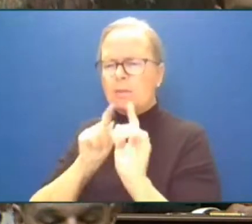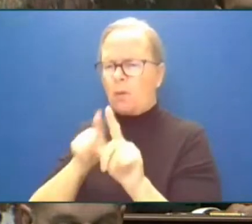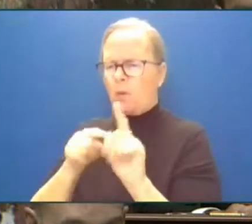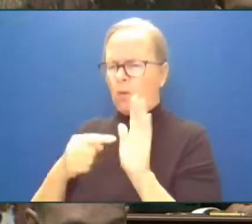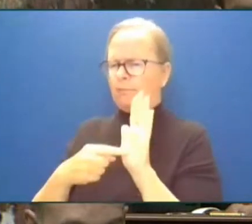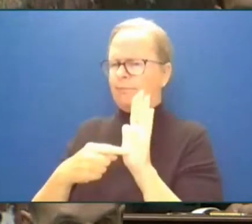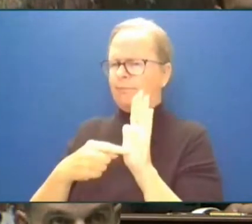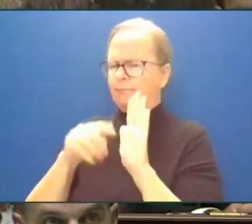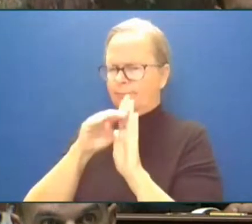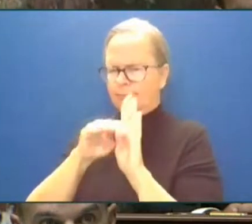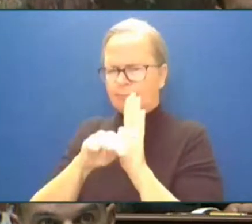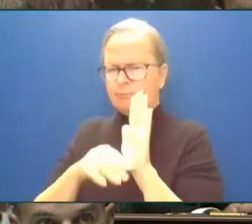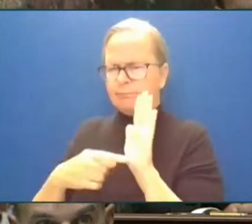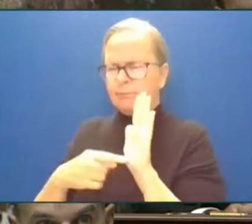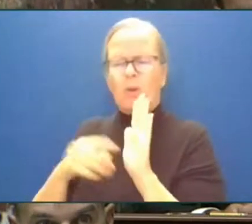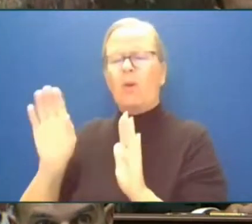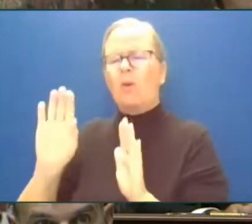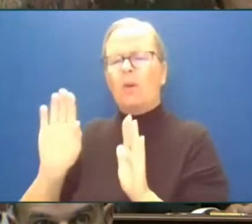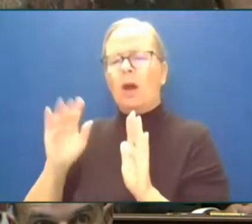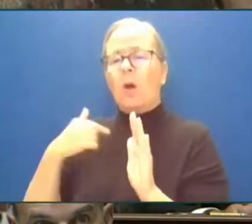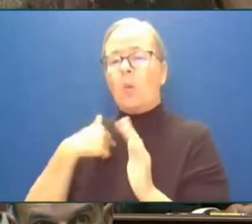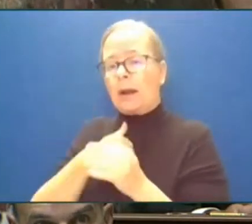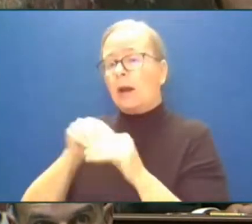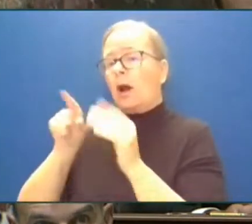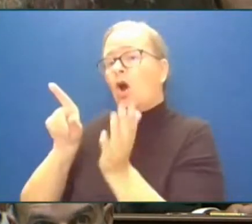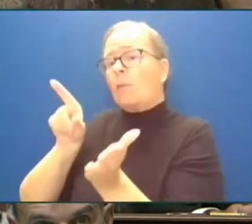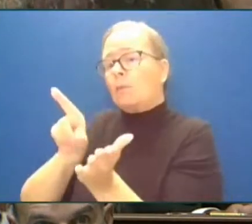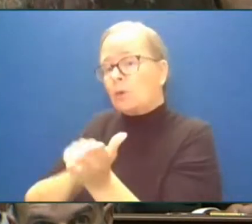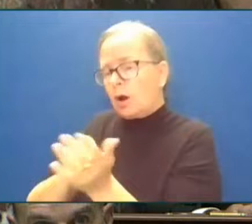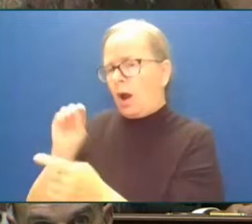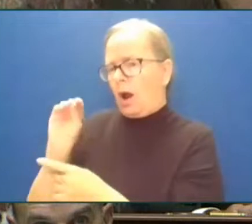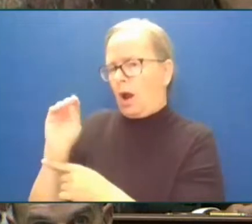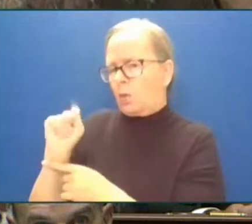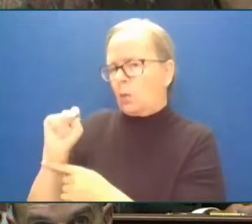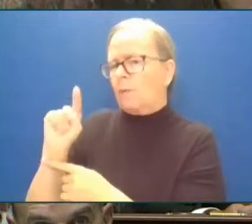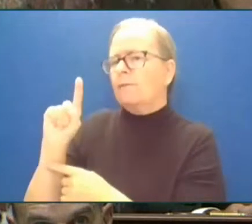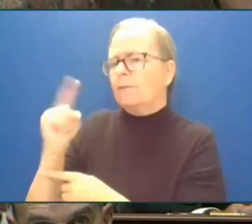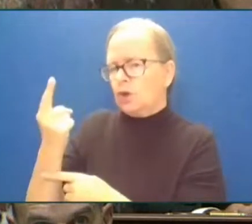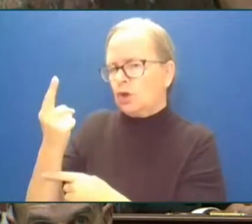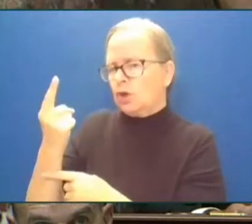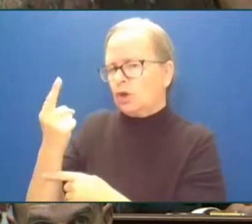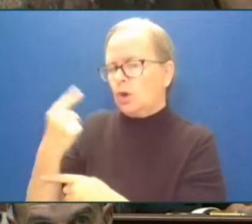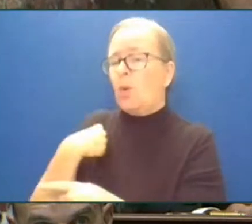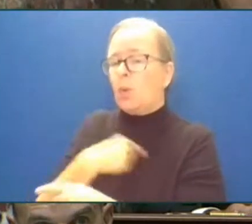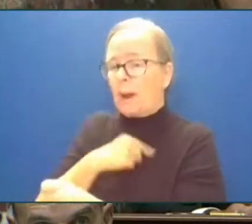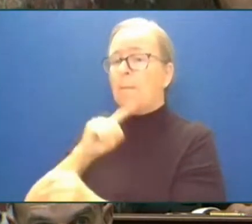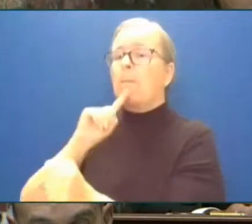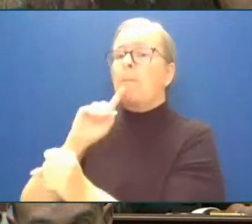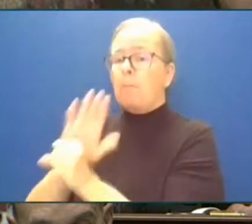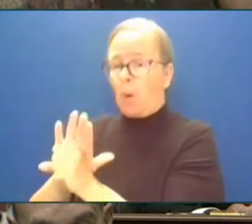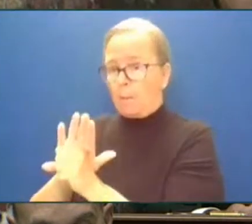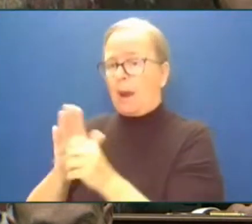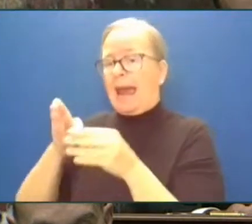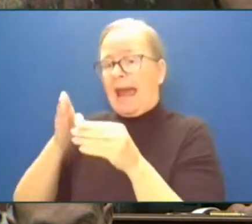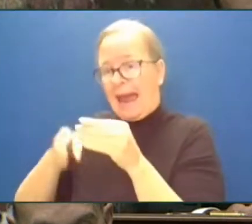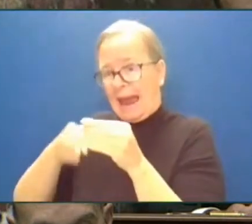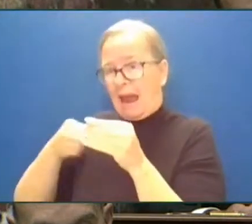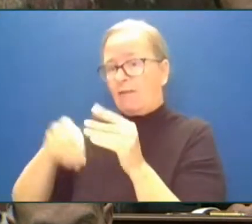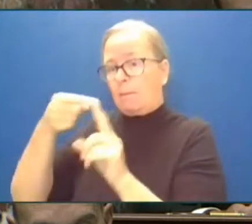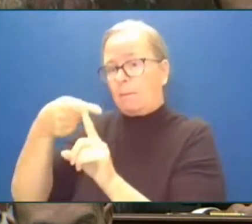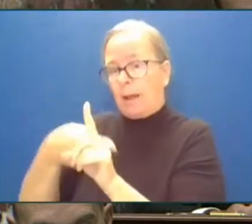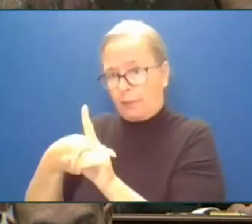report on October 1st, having promised to do so by the end of the month. But we gave the early acknowledgement of